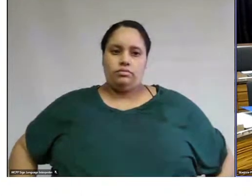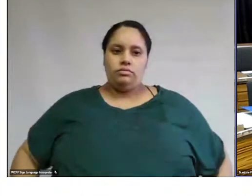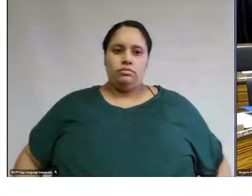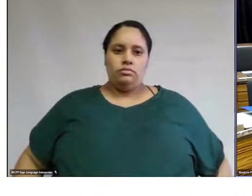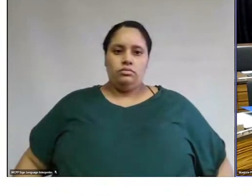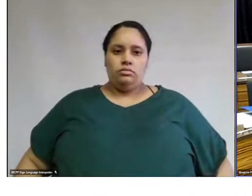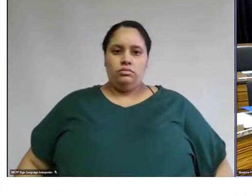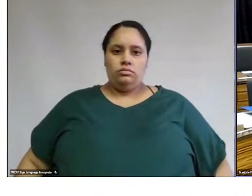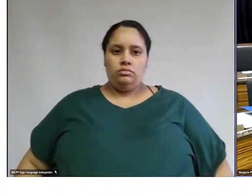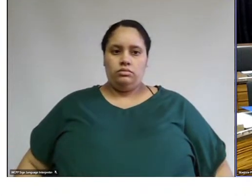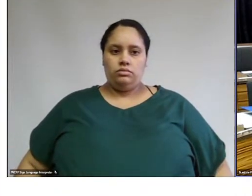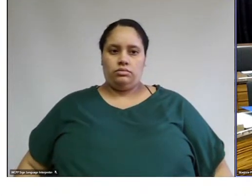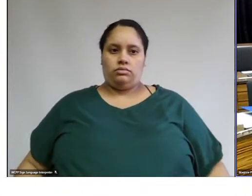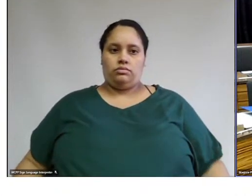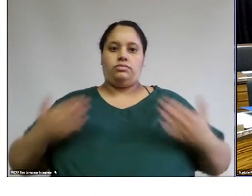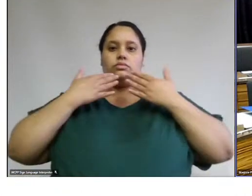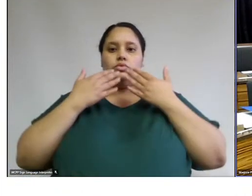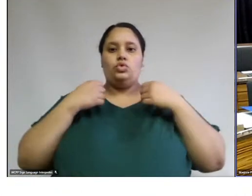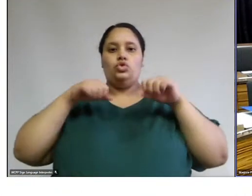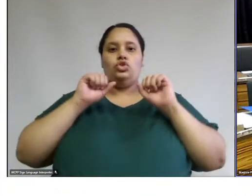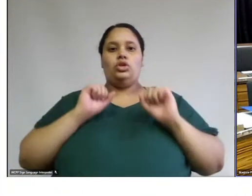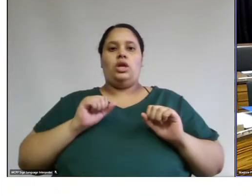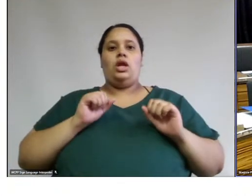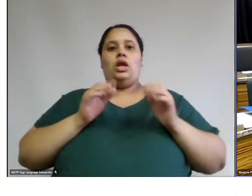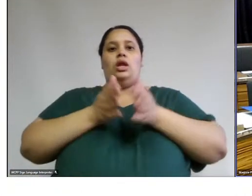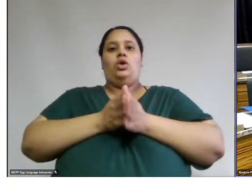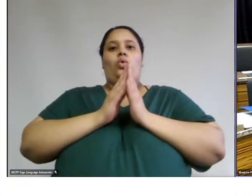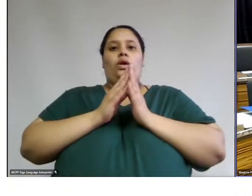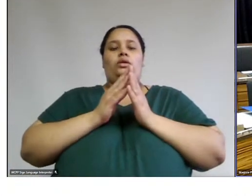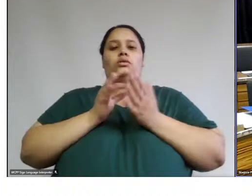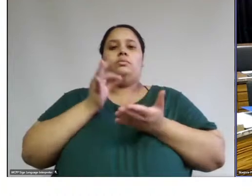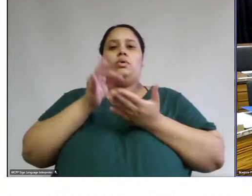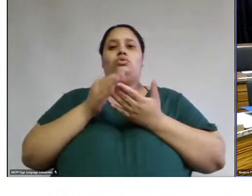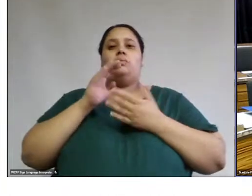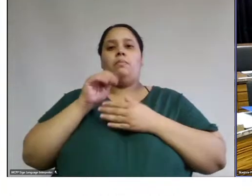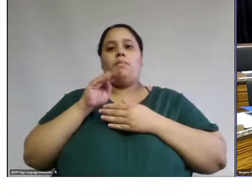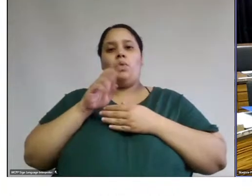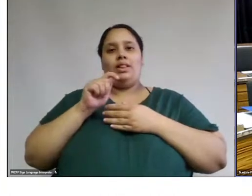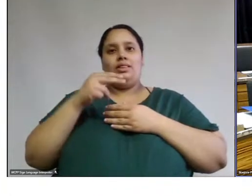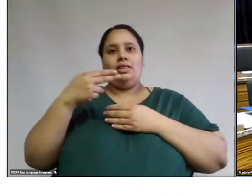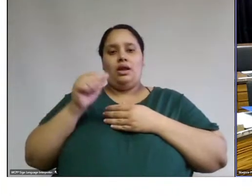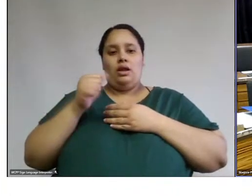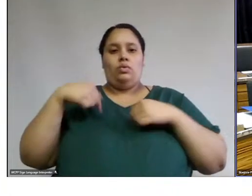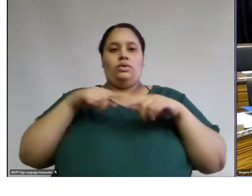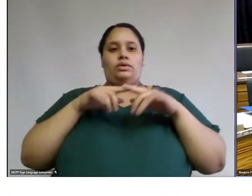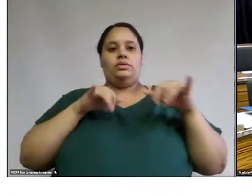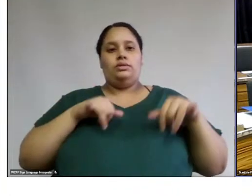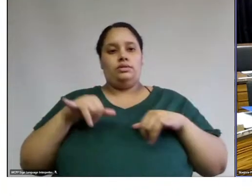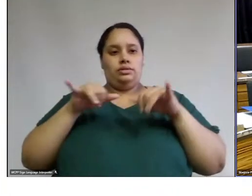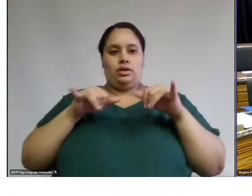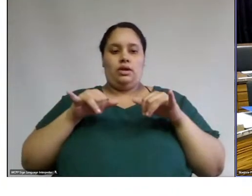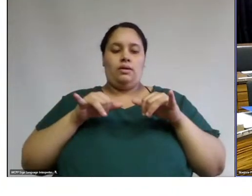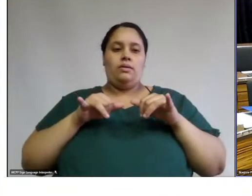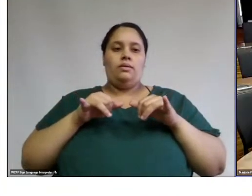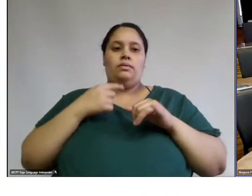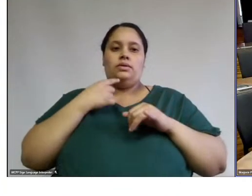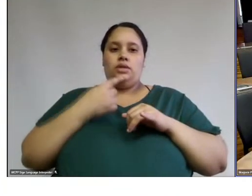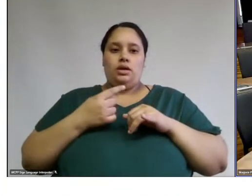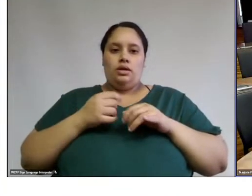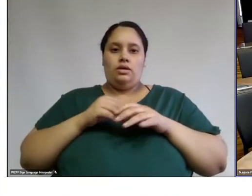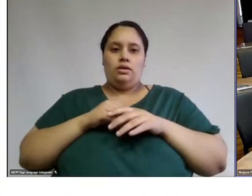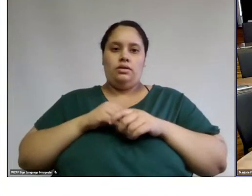Yeah, thank you, Chairperson. In terms of the questions that was posed by Ms. Botha around the sanction, just to say